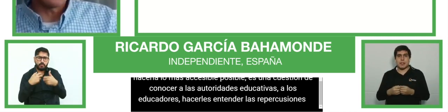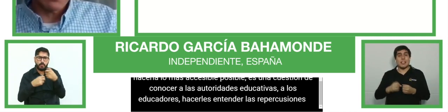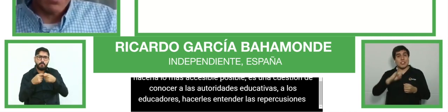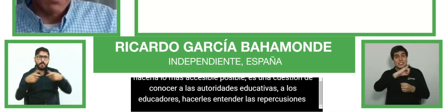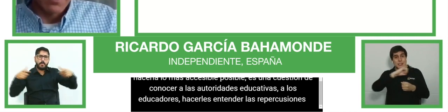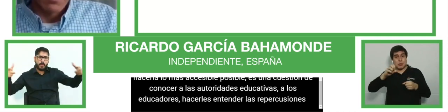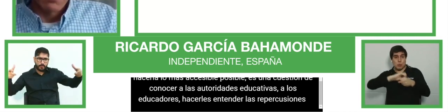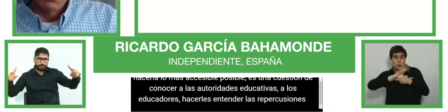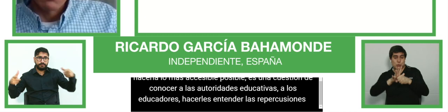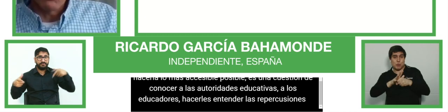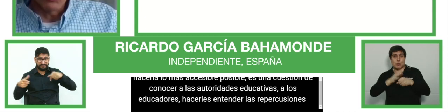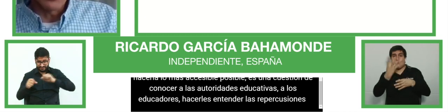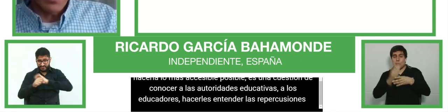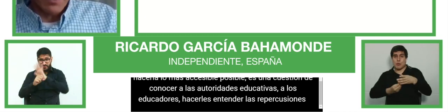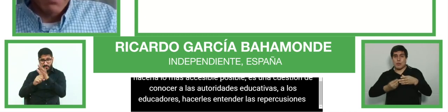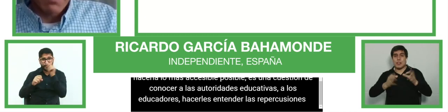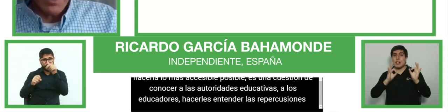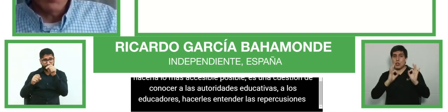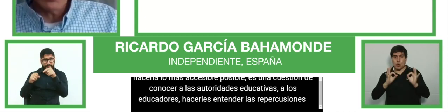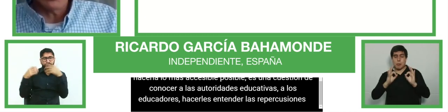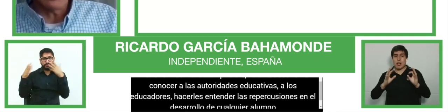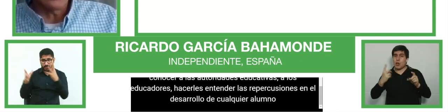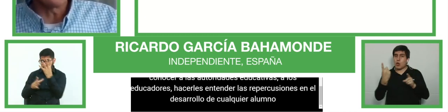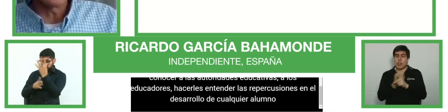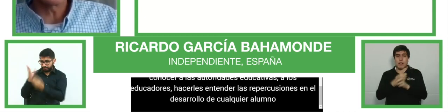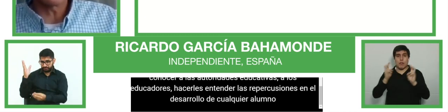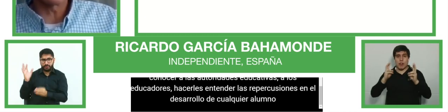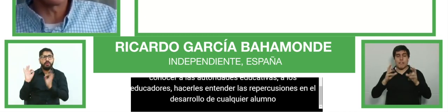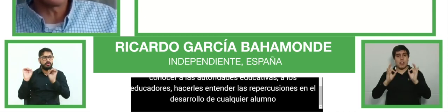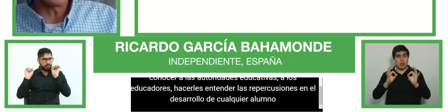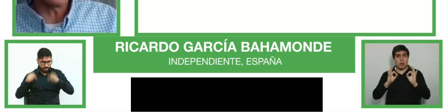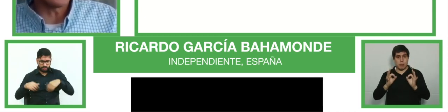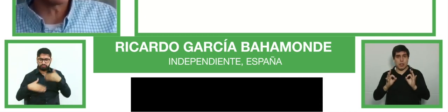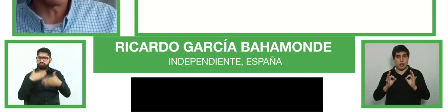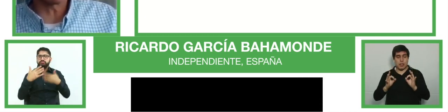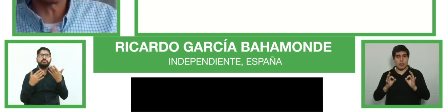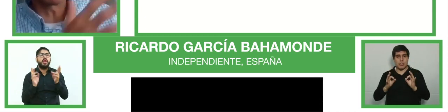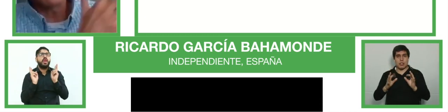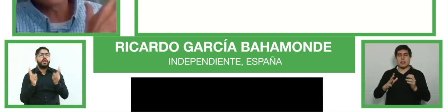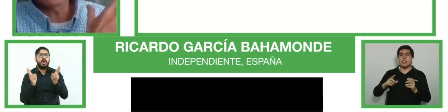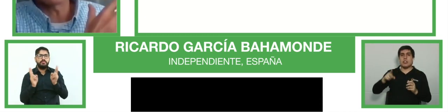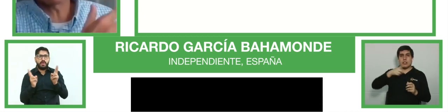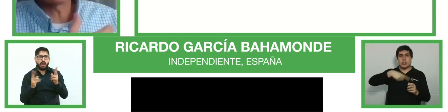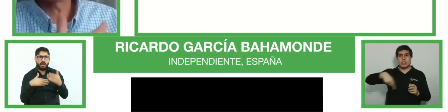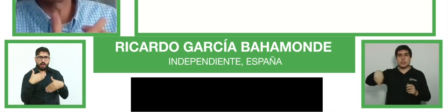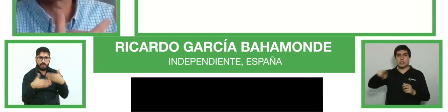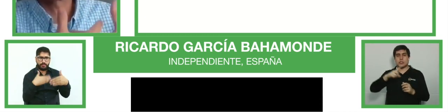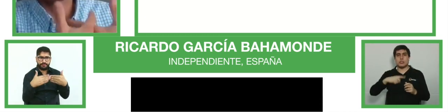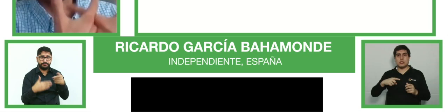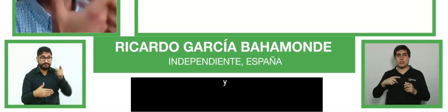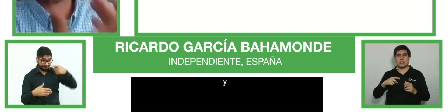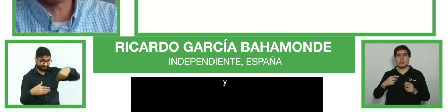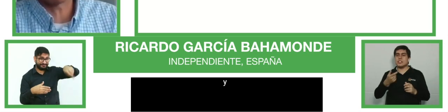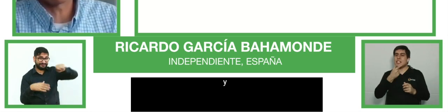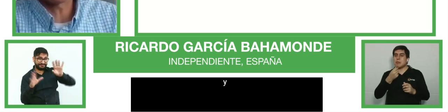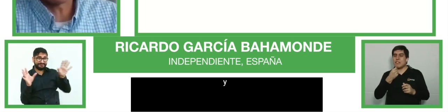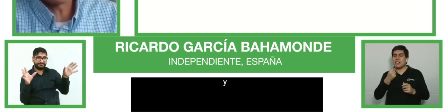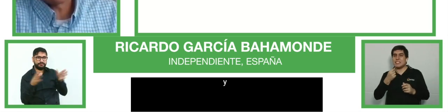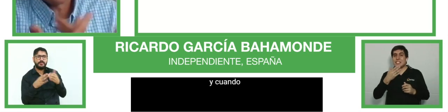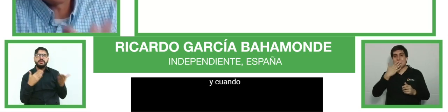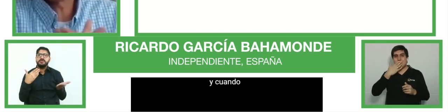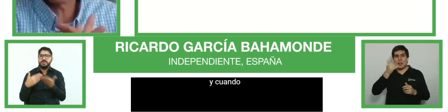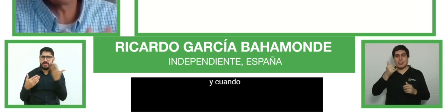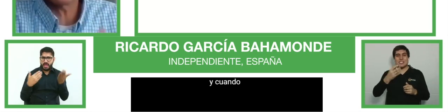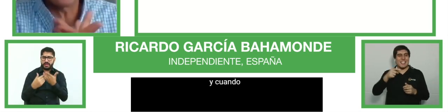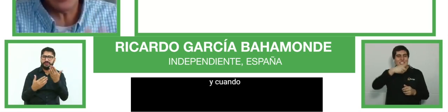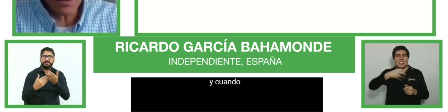again, coming back to a situation where we don't only go back to normal, but it's a better thing, so that